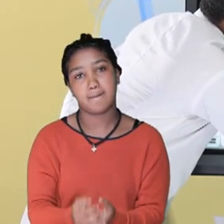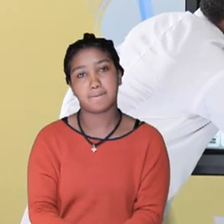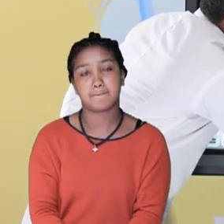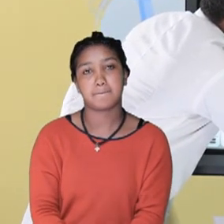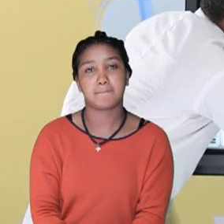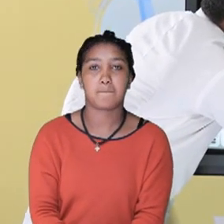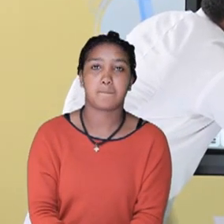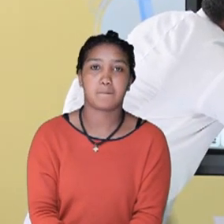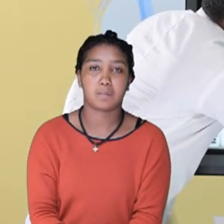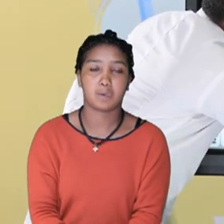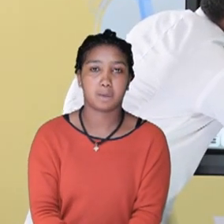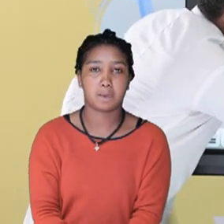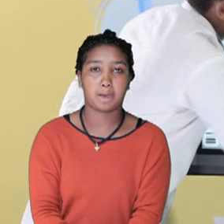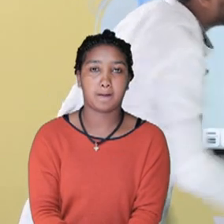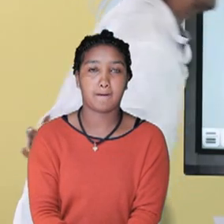state.